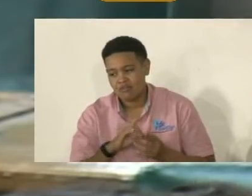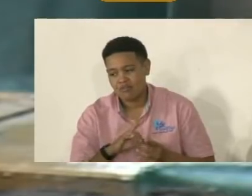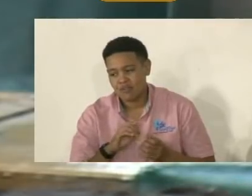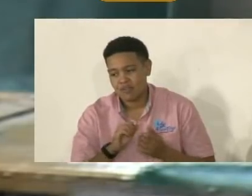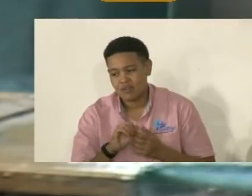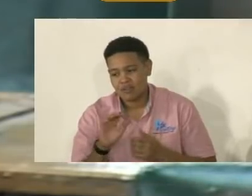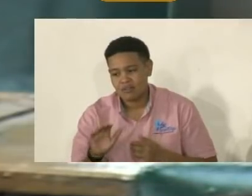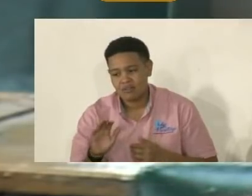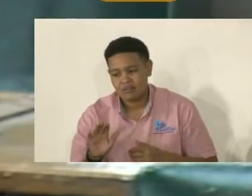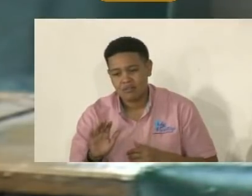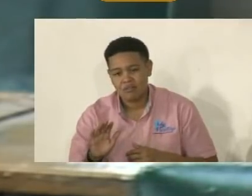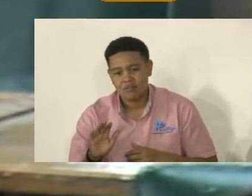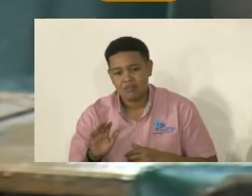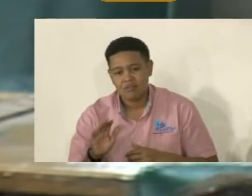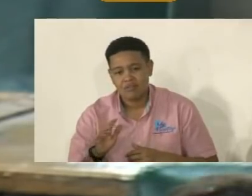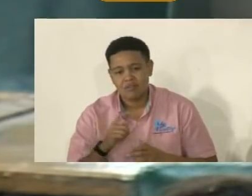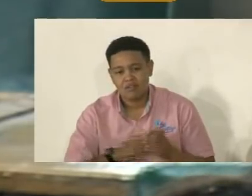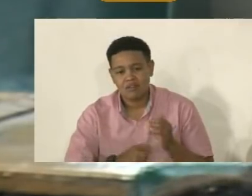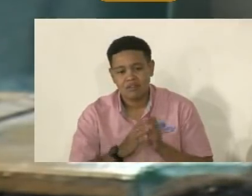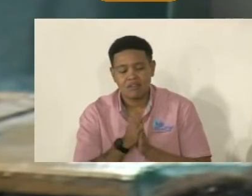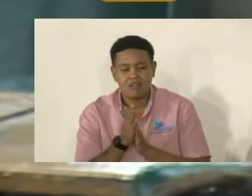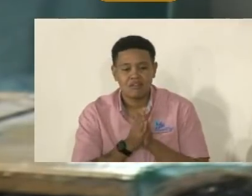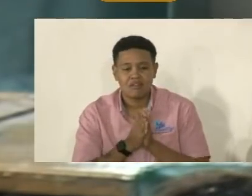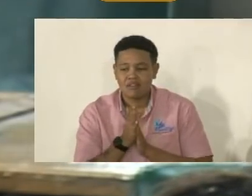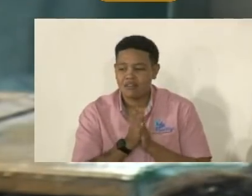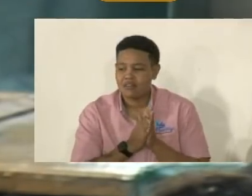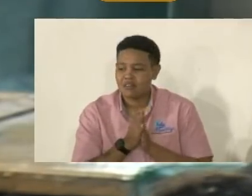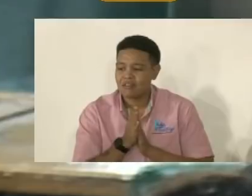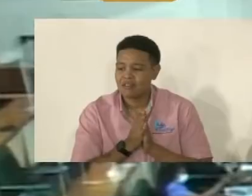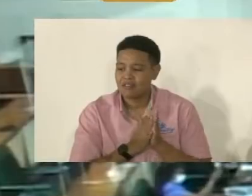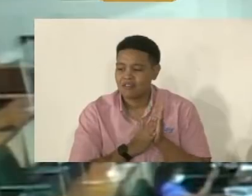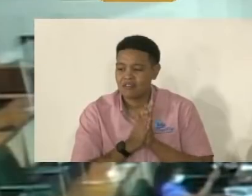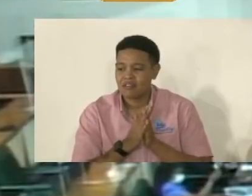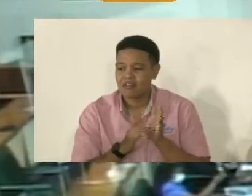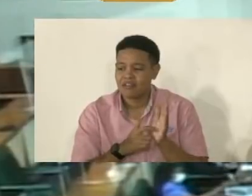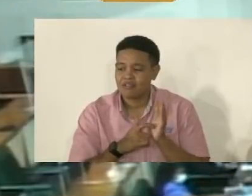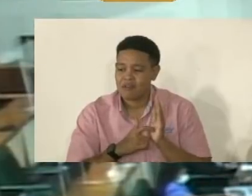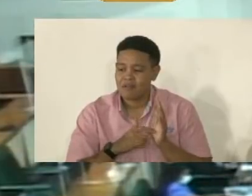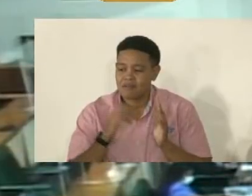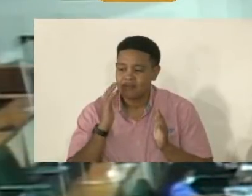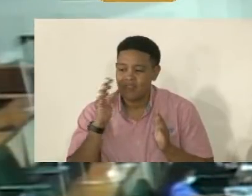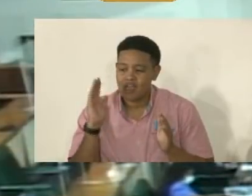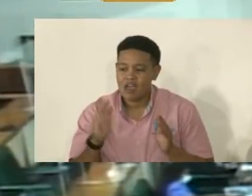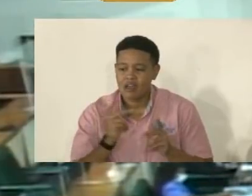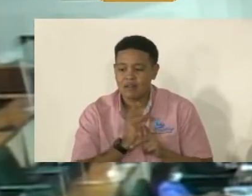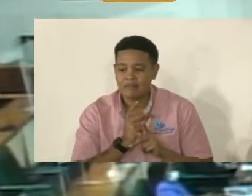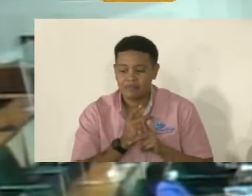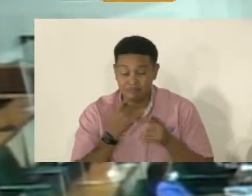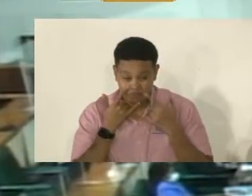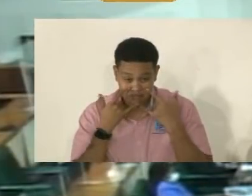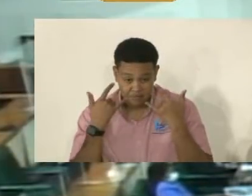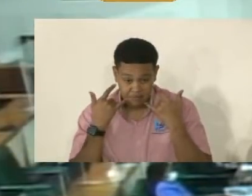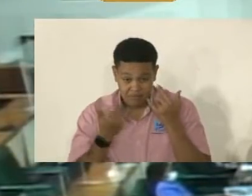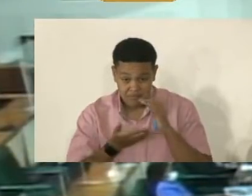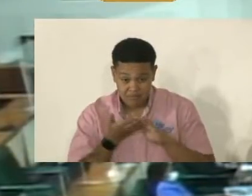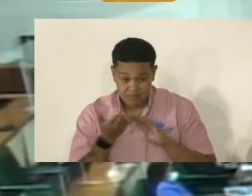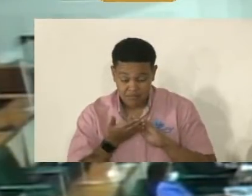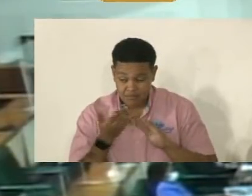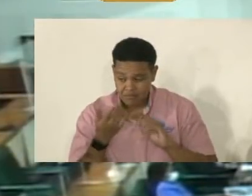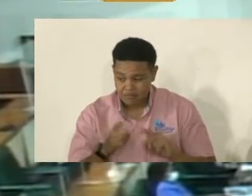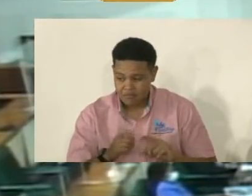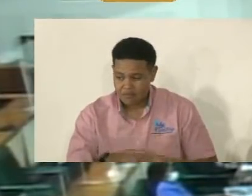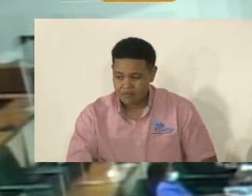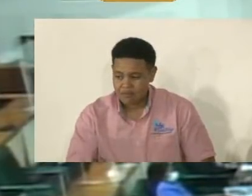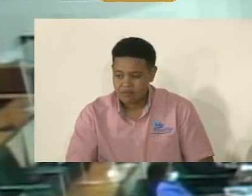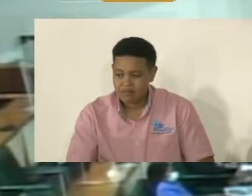the hand sanitizing and the requirement that everybody keep on their masks.